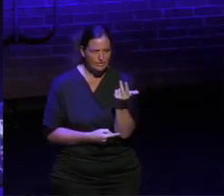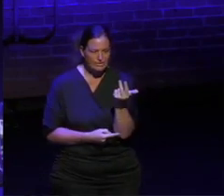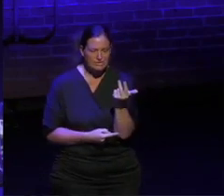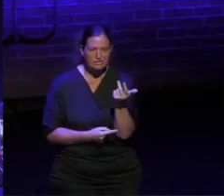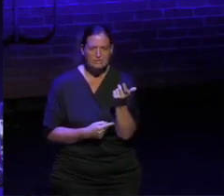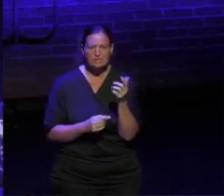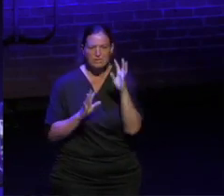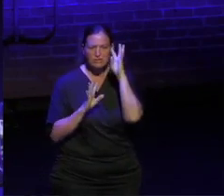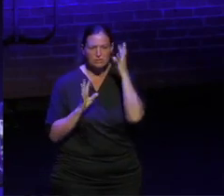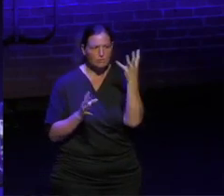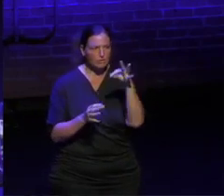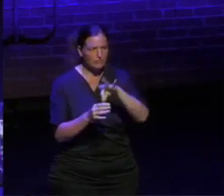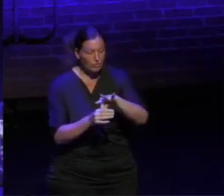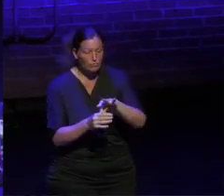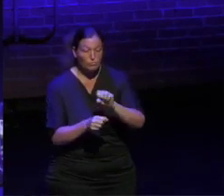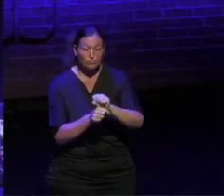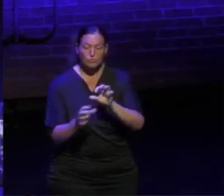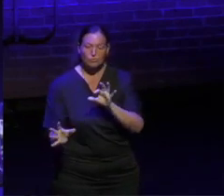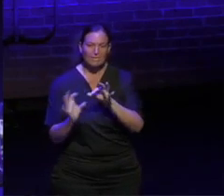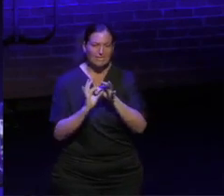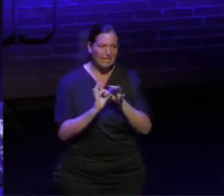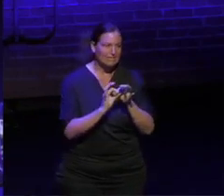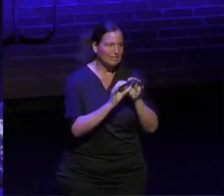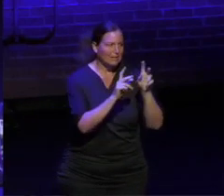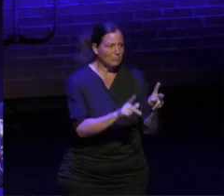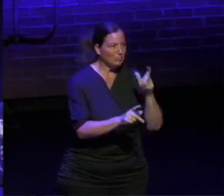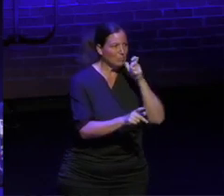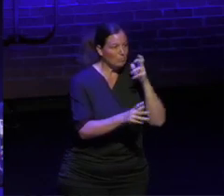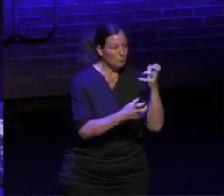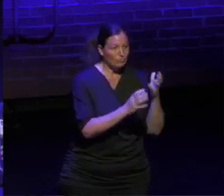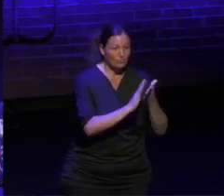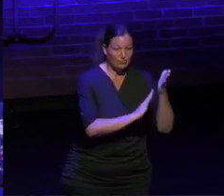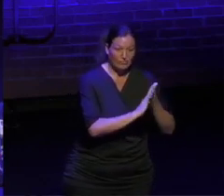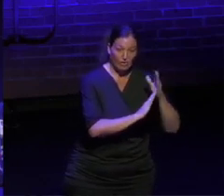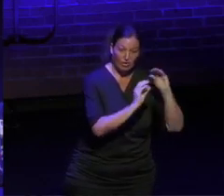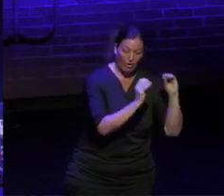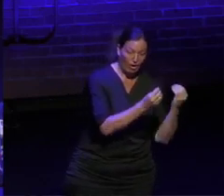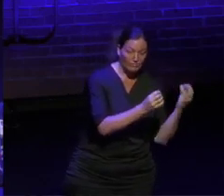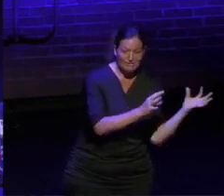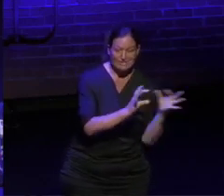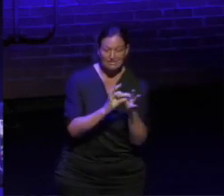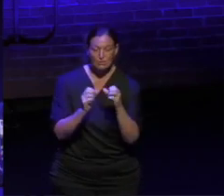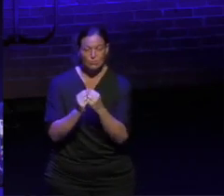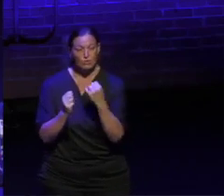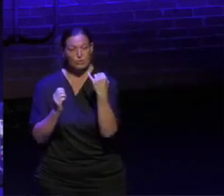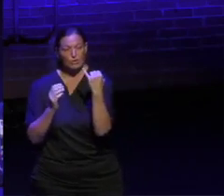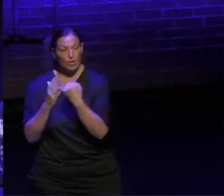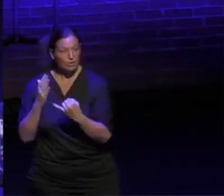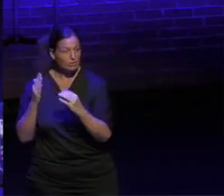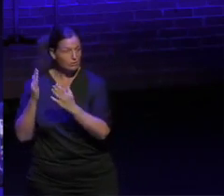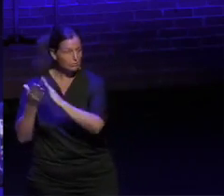the Create the Vote Coalition has worked to connect candidates, voters, and the arts community together for just